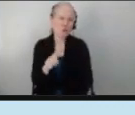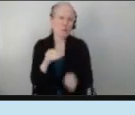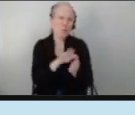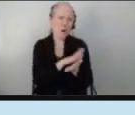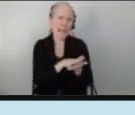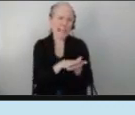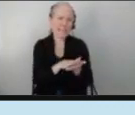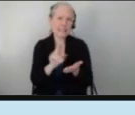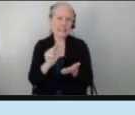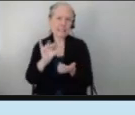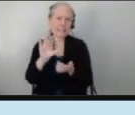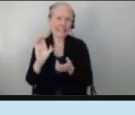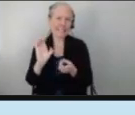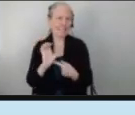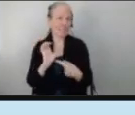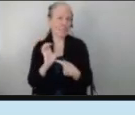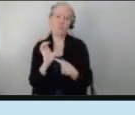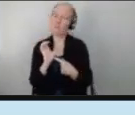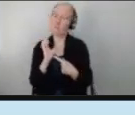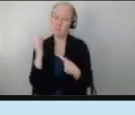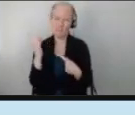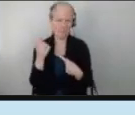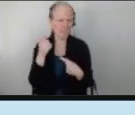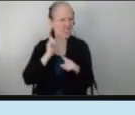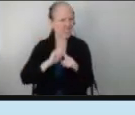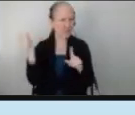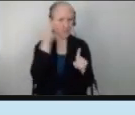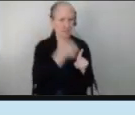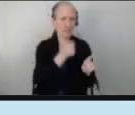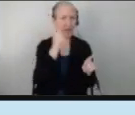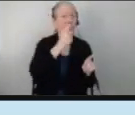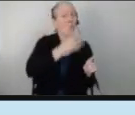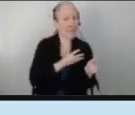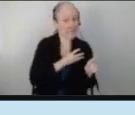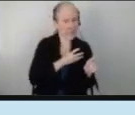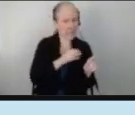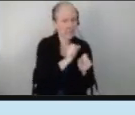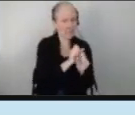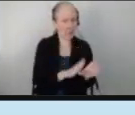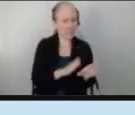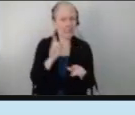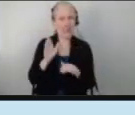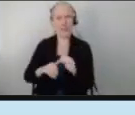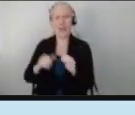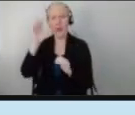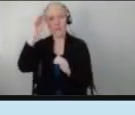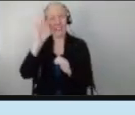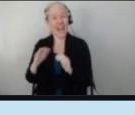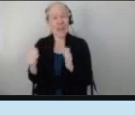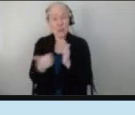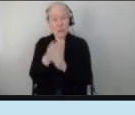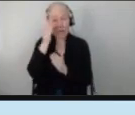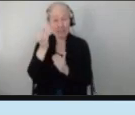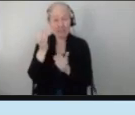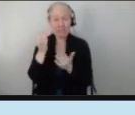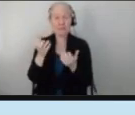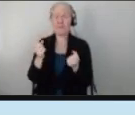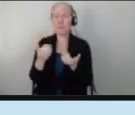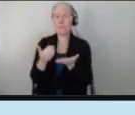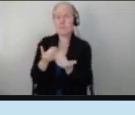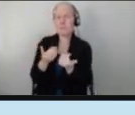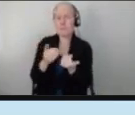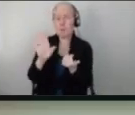again to women employees than they are to male employees. So what are some thoughts about that? So